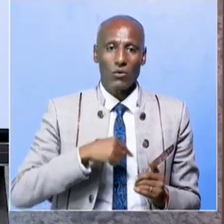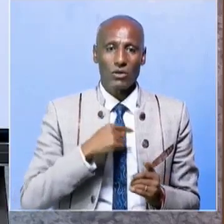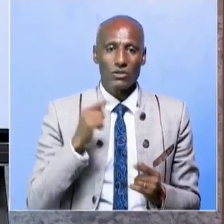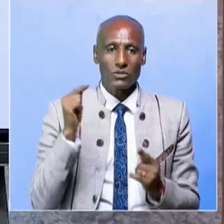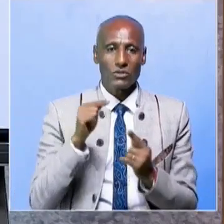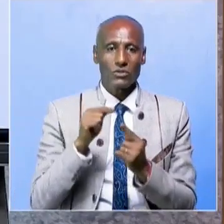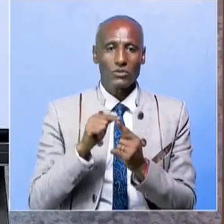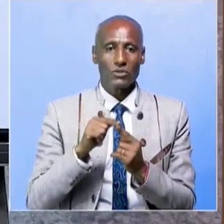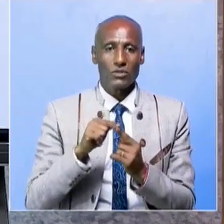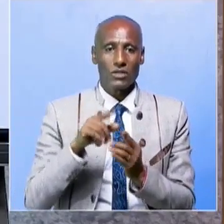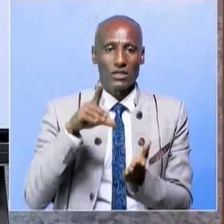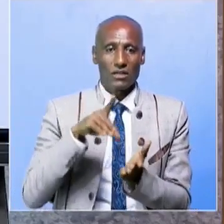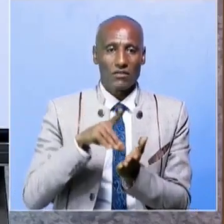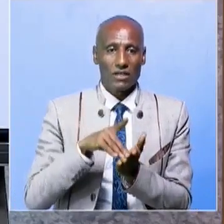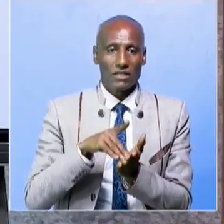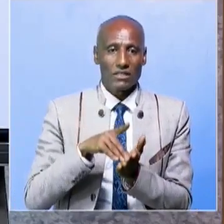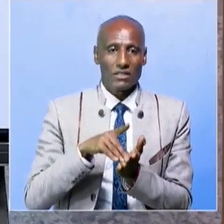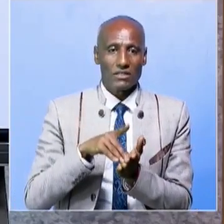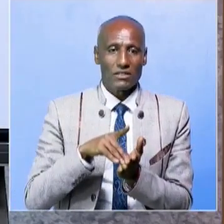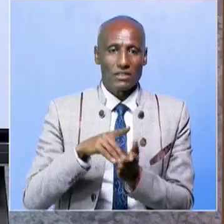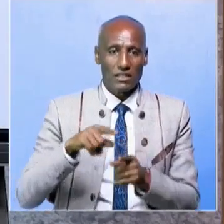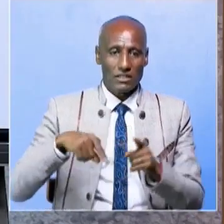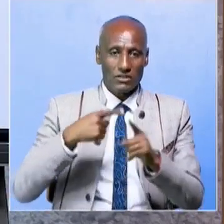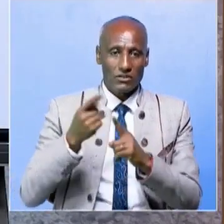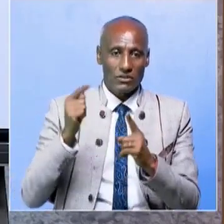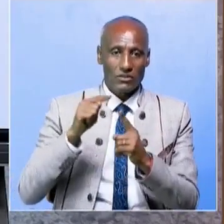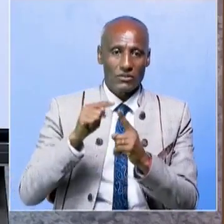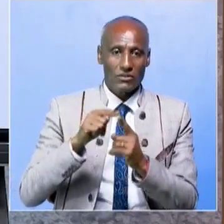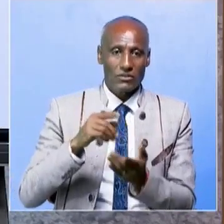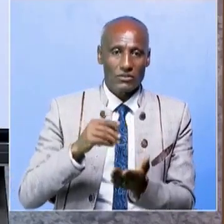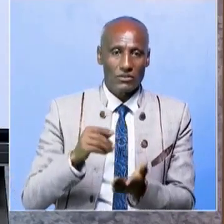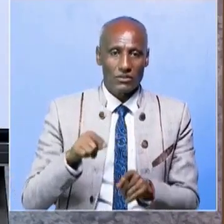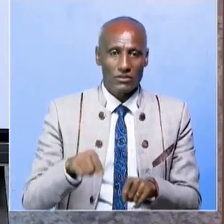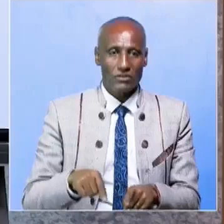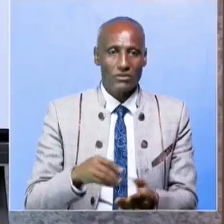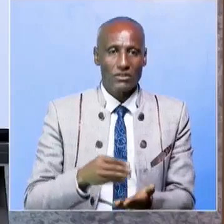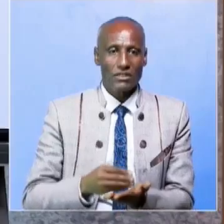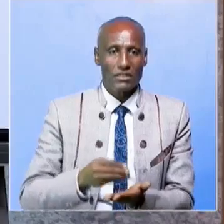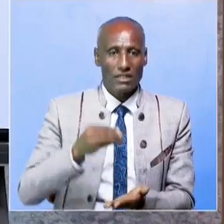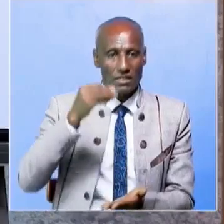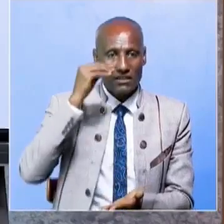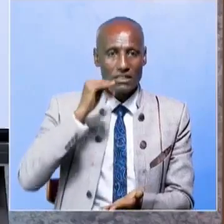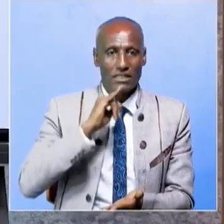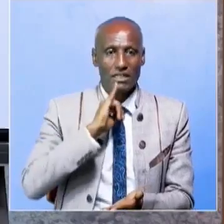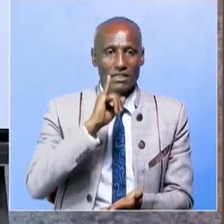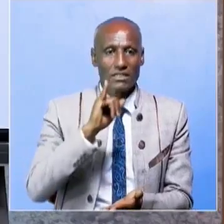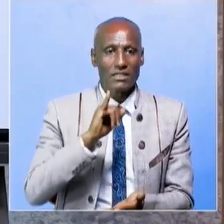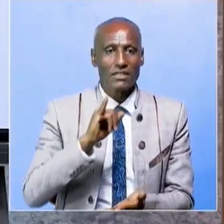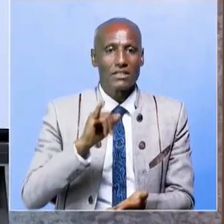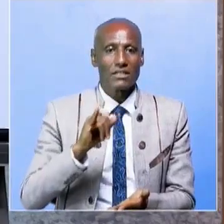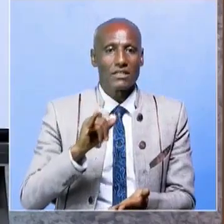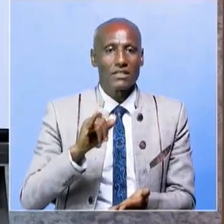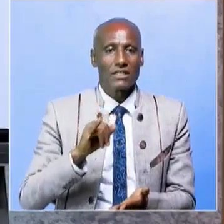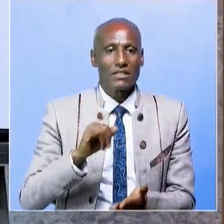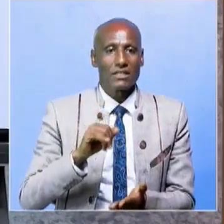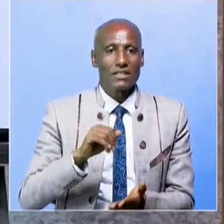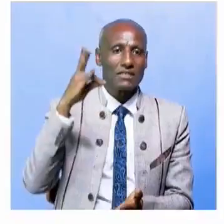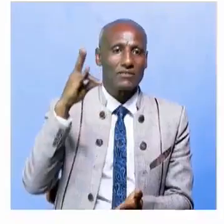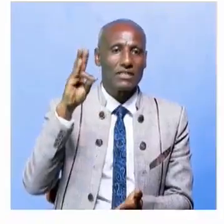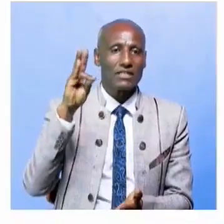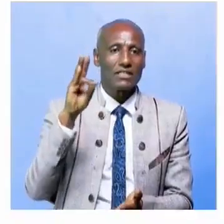revise that when you have time, and let's go to today's lesson. Today's lesson, as I said earlier, is lesson